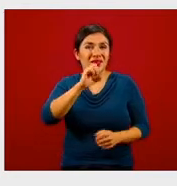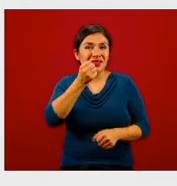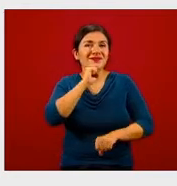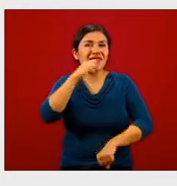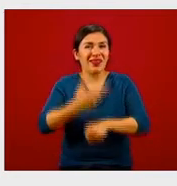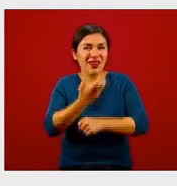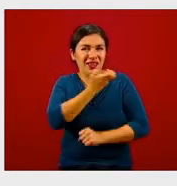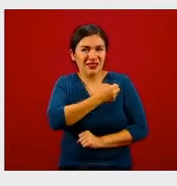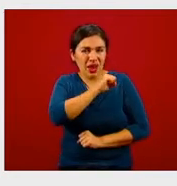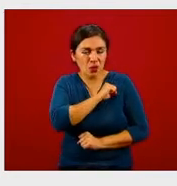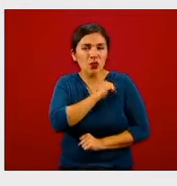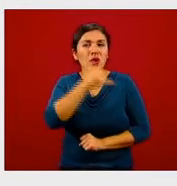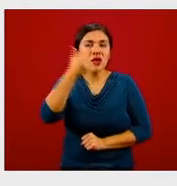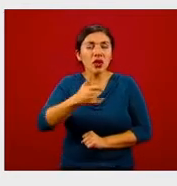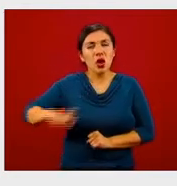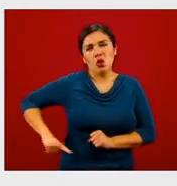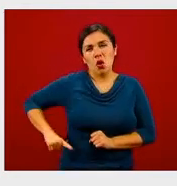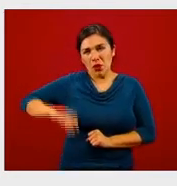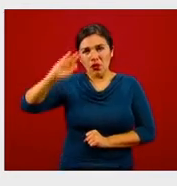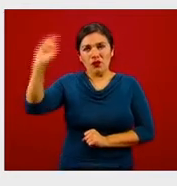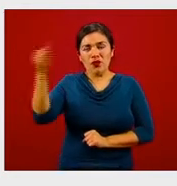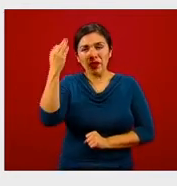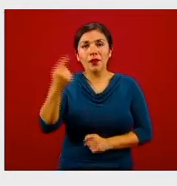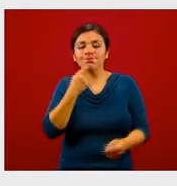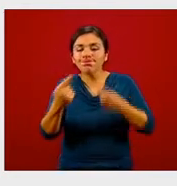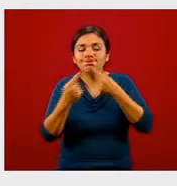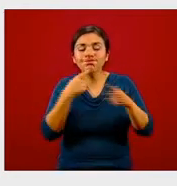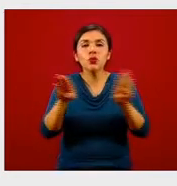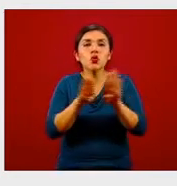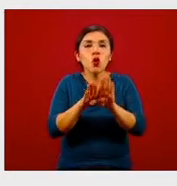other projections as well, which is hospital demand,